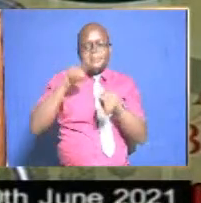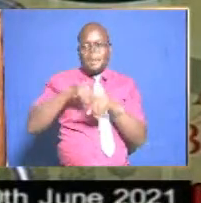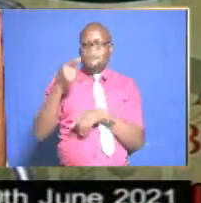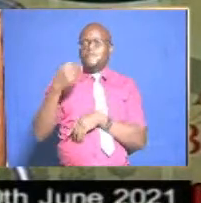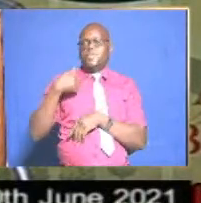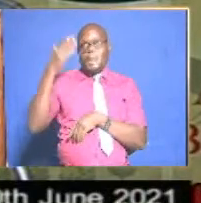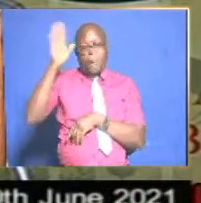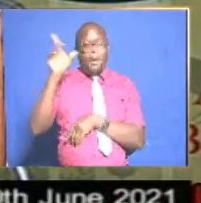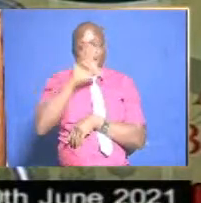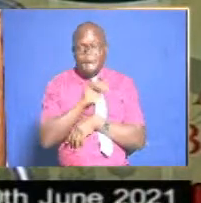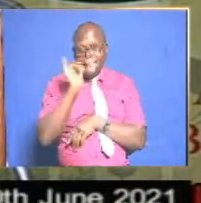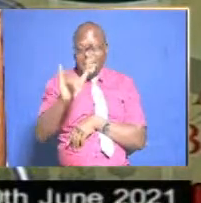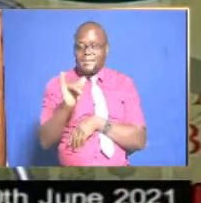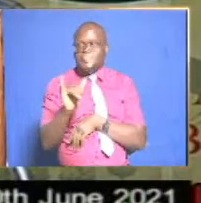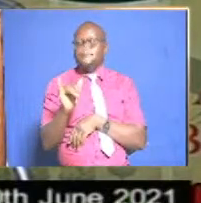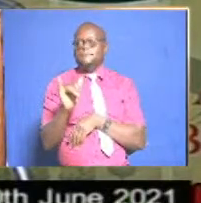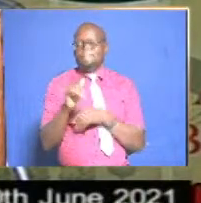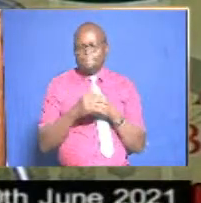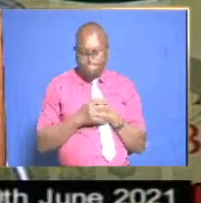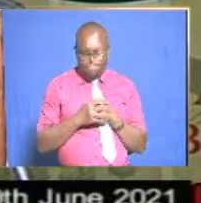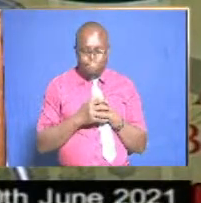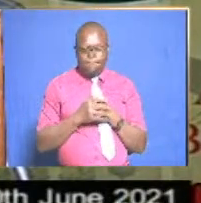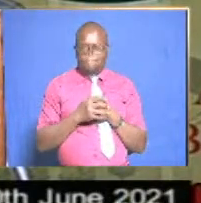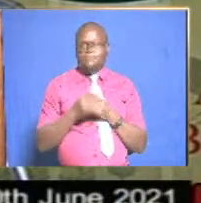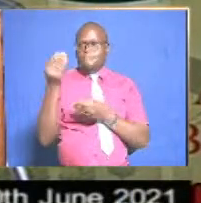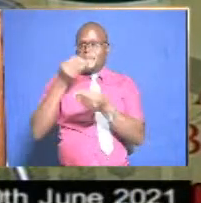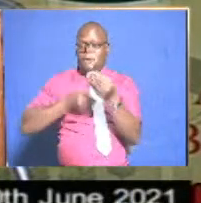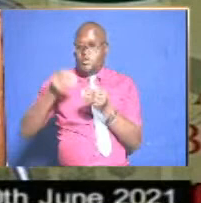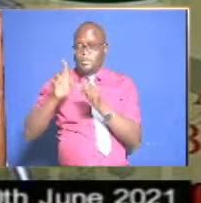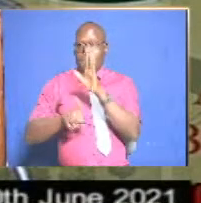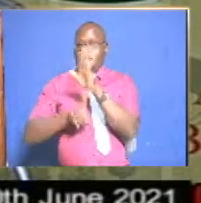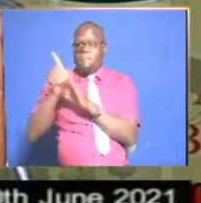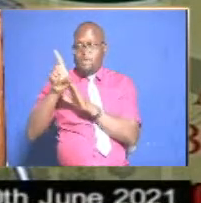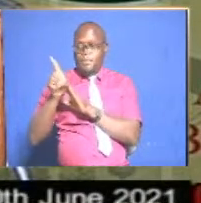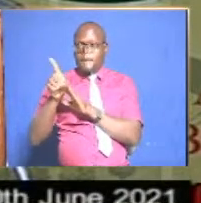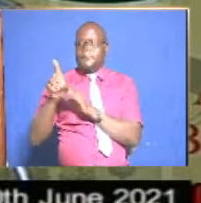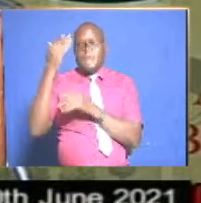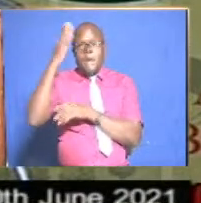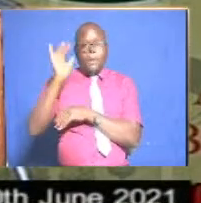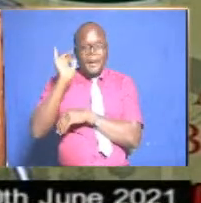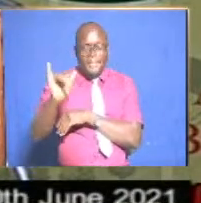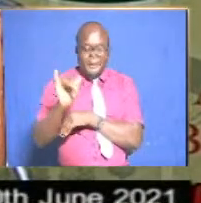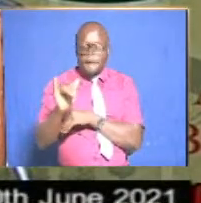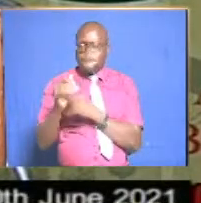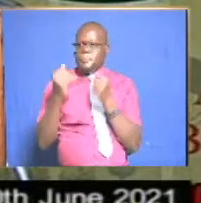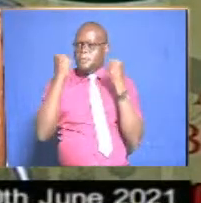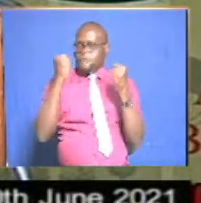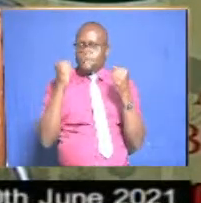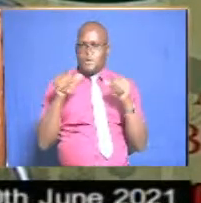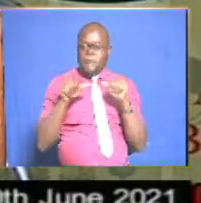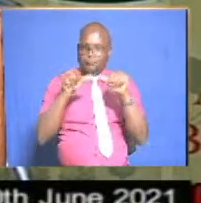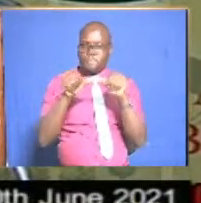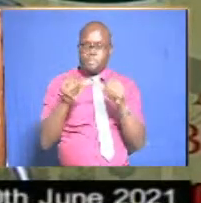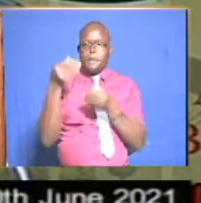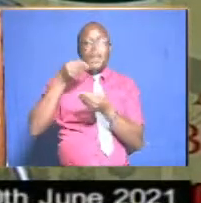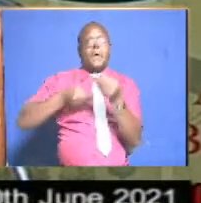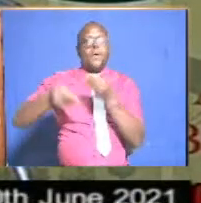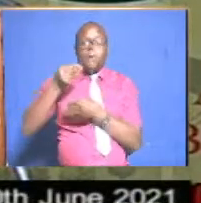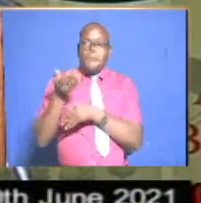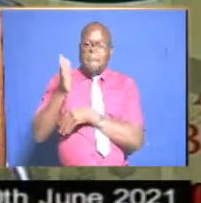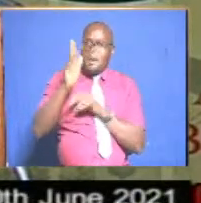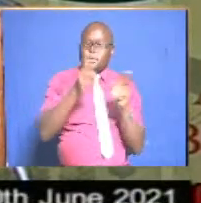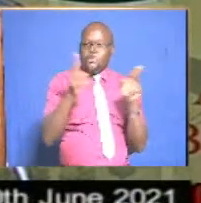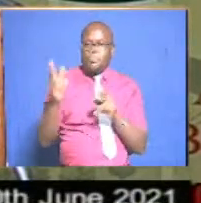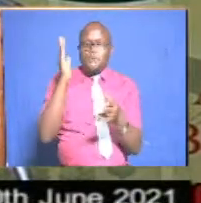constraints that impair the pace of economic development. Aware that a resilient and sustainable economic recovery is